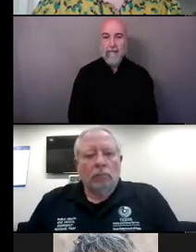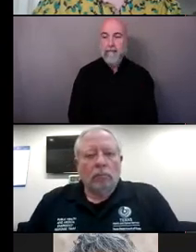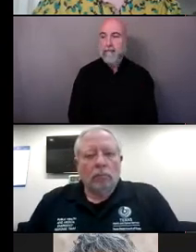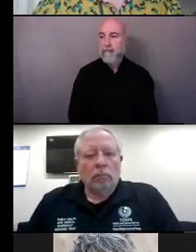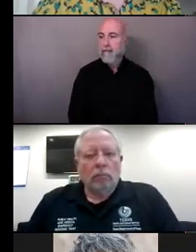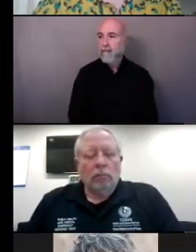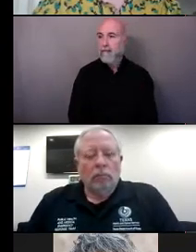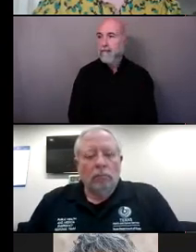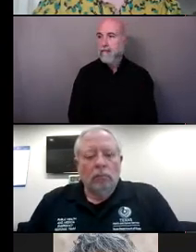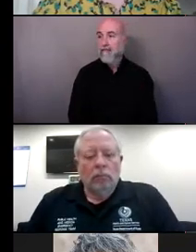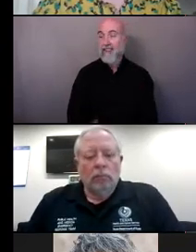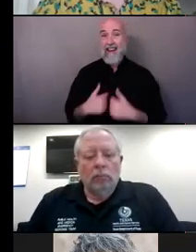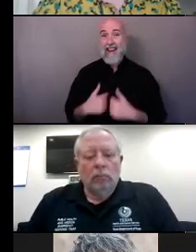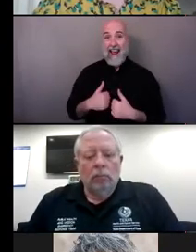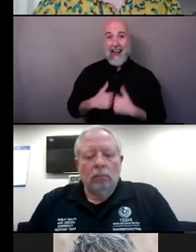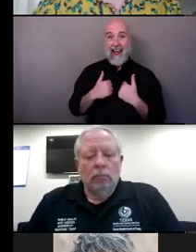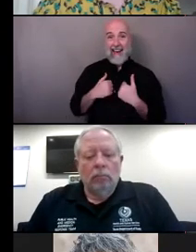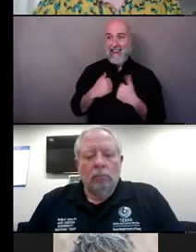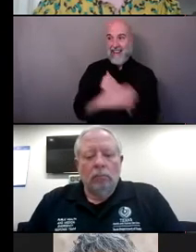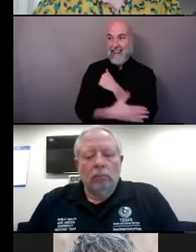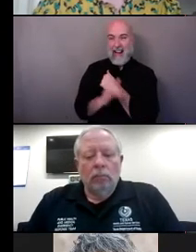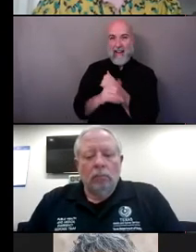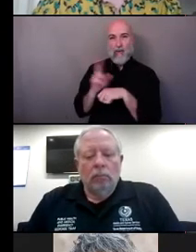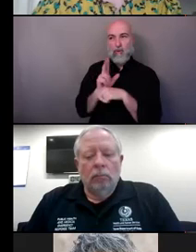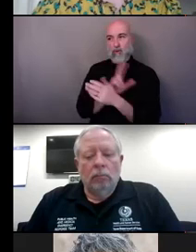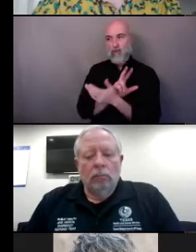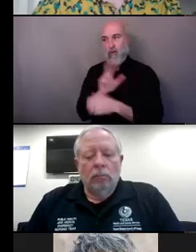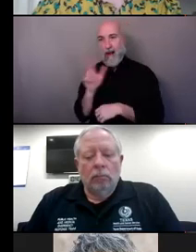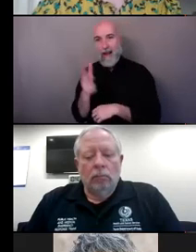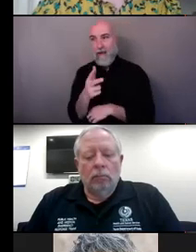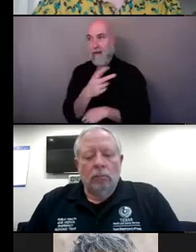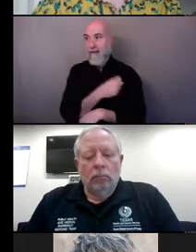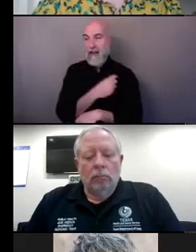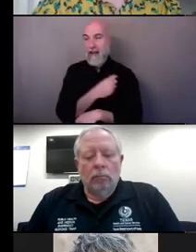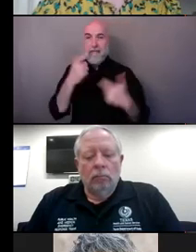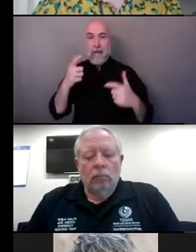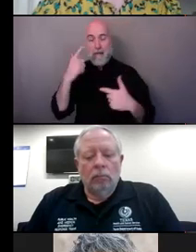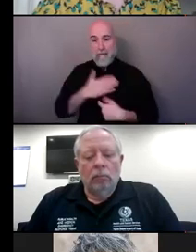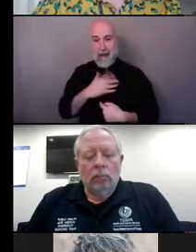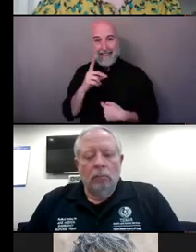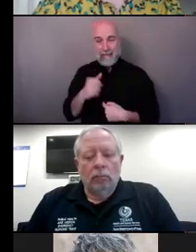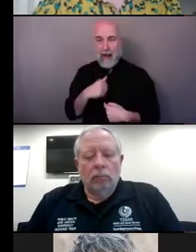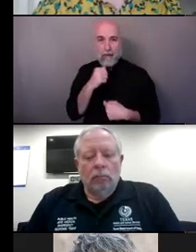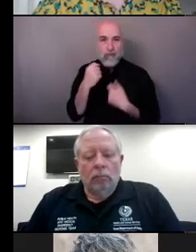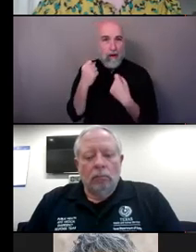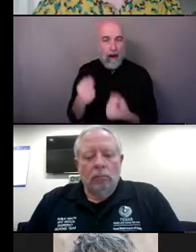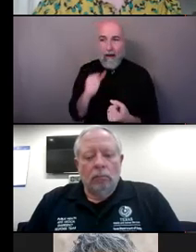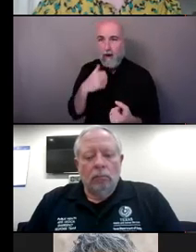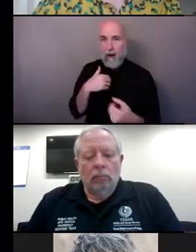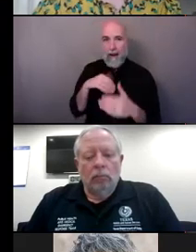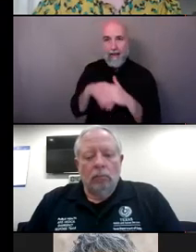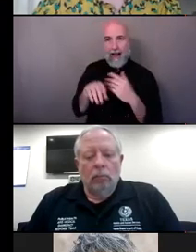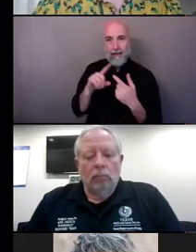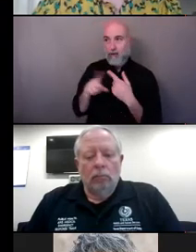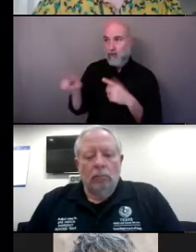I live in a county that is using a drive-up vaccination mega site. Due to my disability, I do not drive and do not have access to someone with